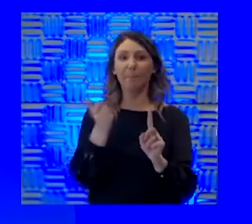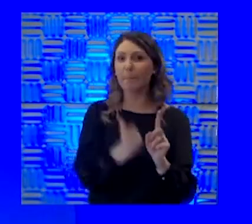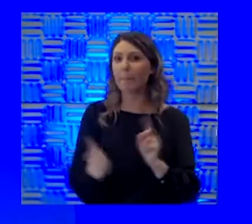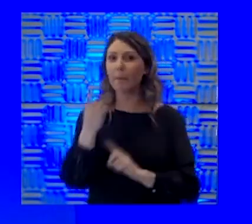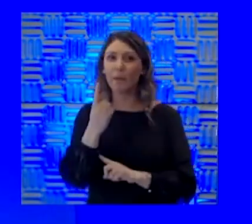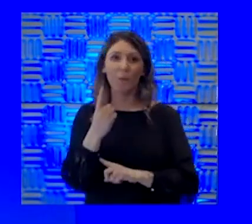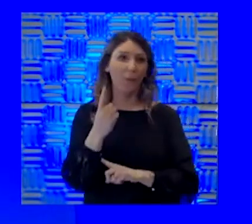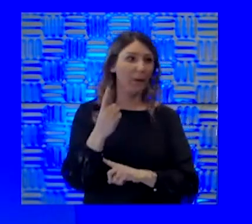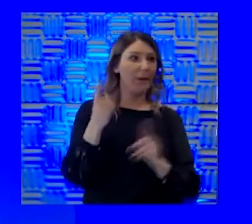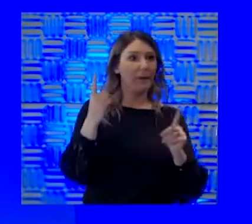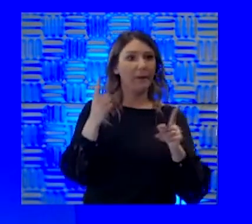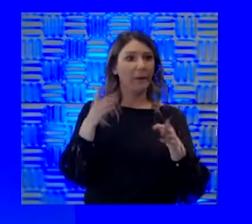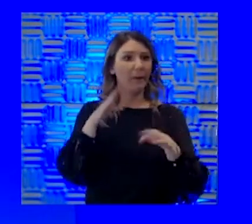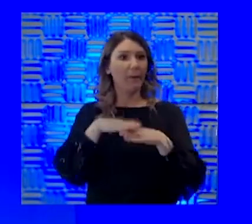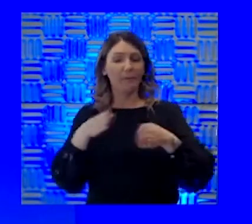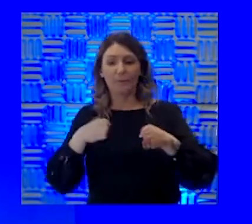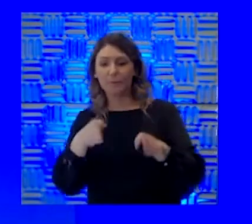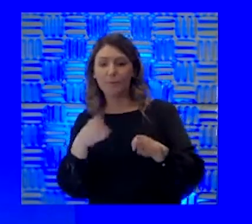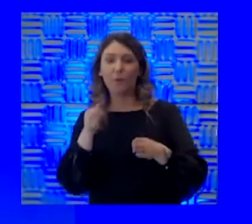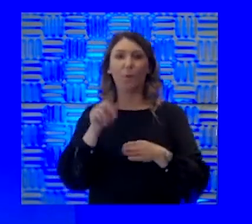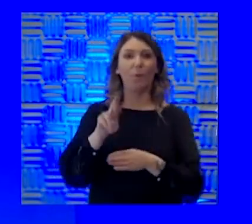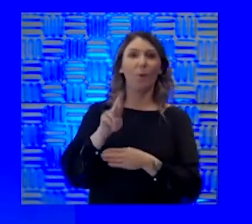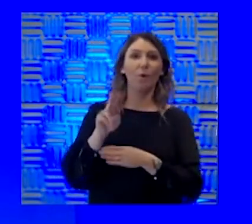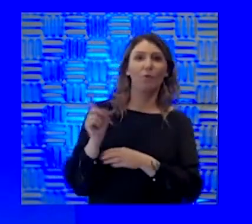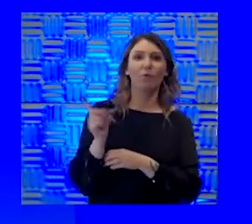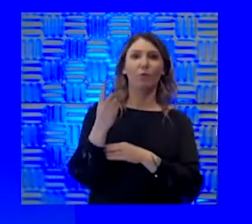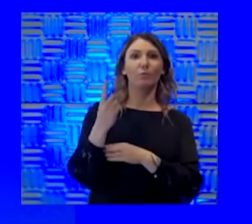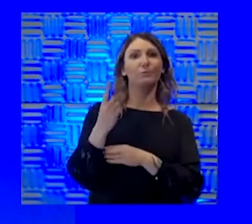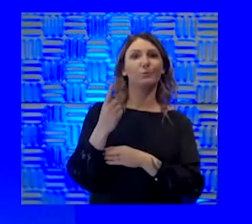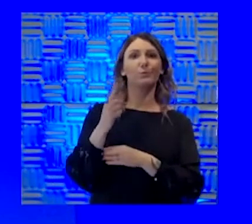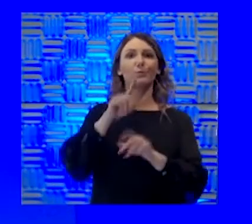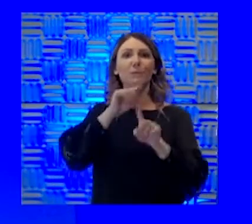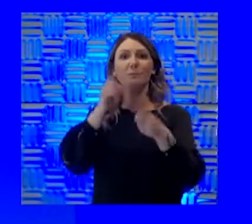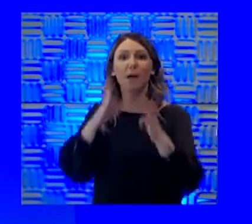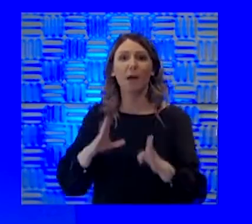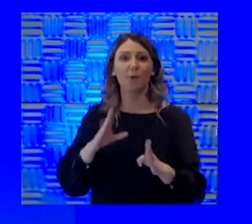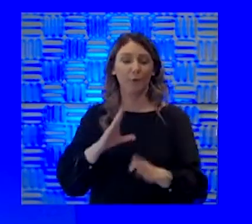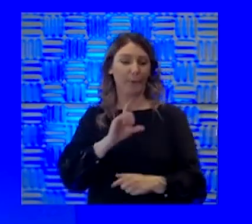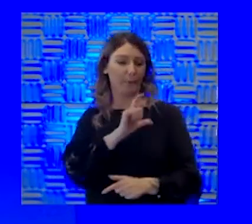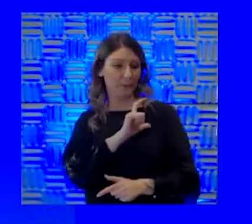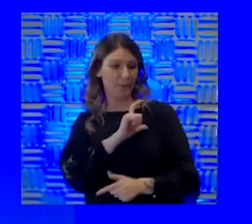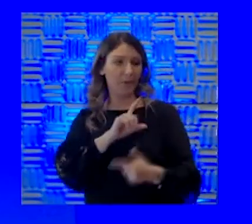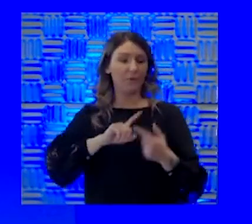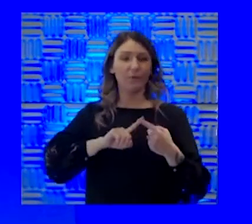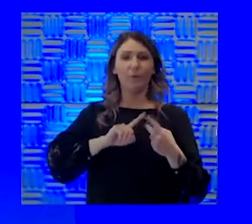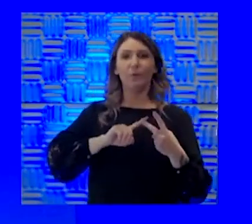on the street to especially our first responders, our police officers, our fire